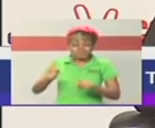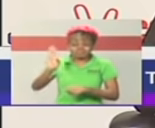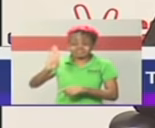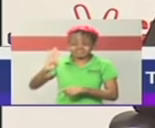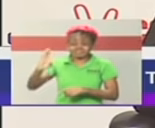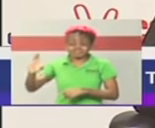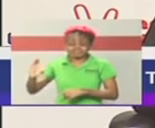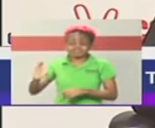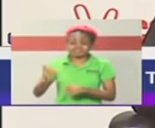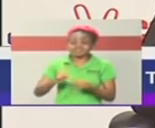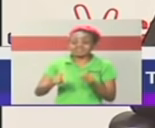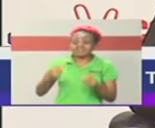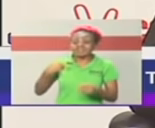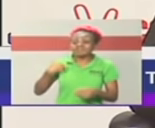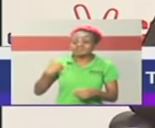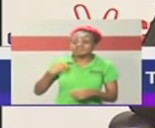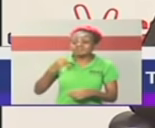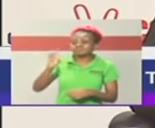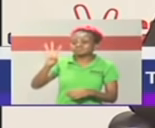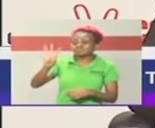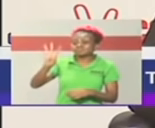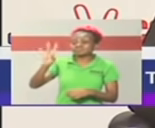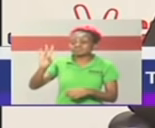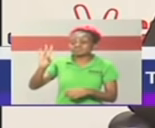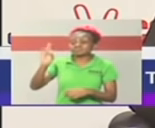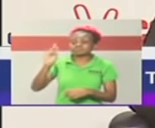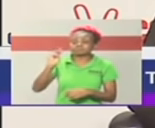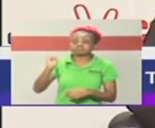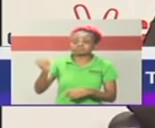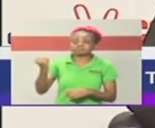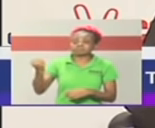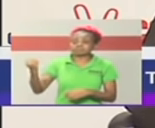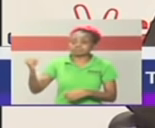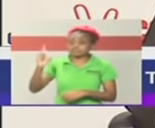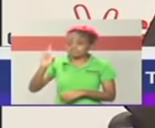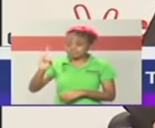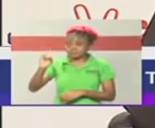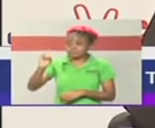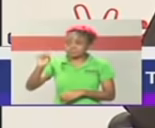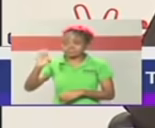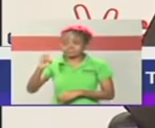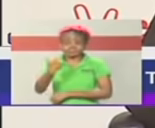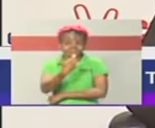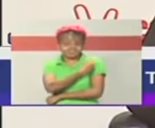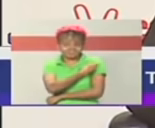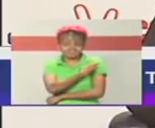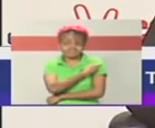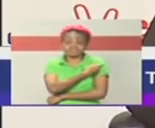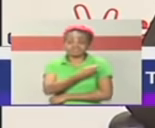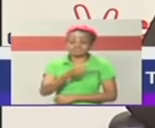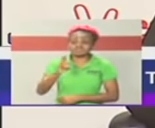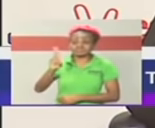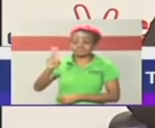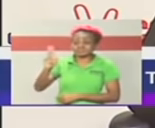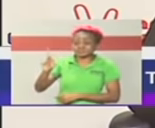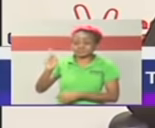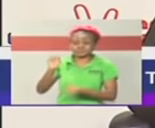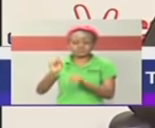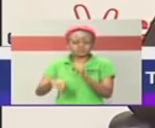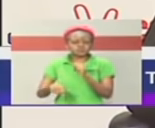actually 47 million doses of vaccines given to women in the UK. So this represented